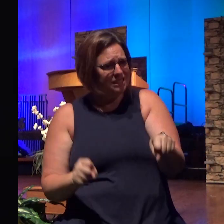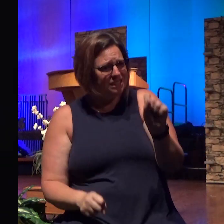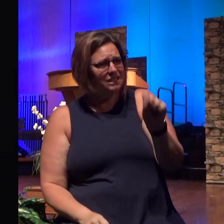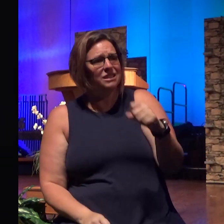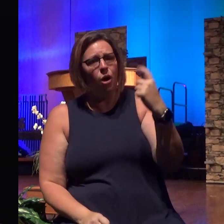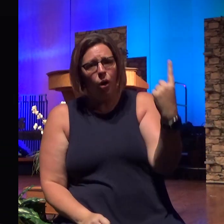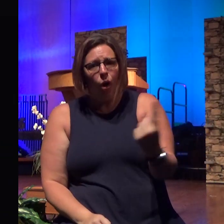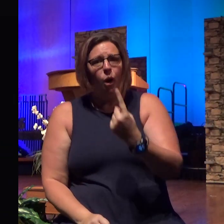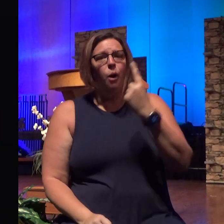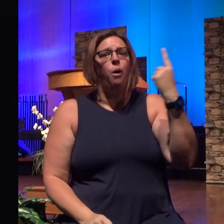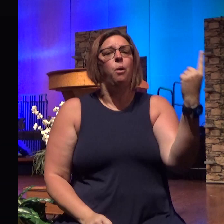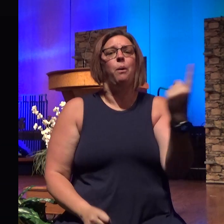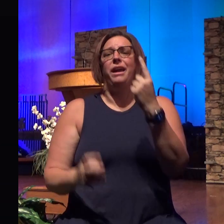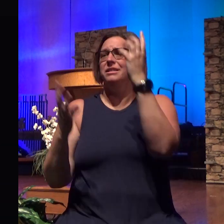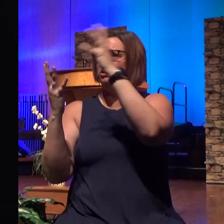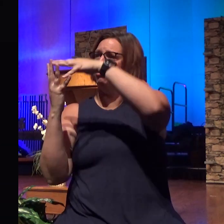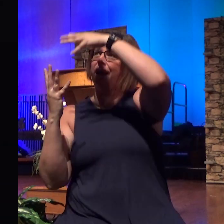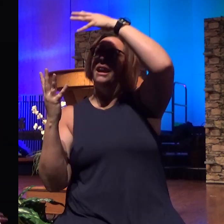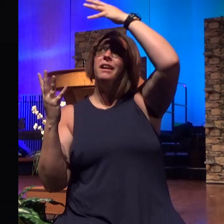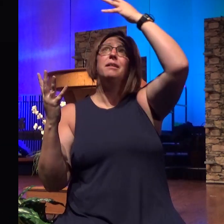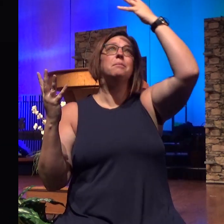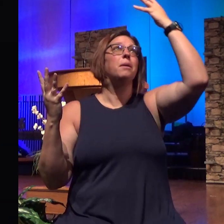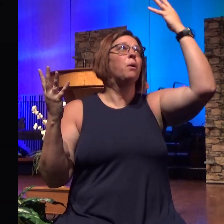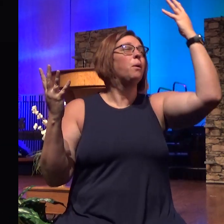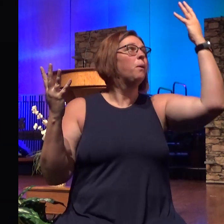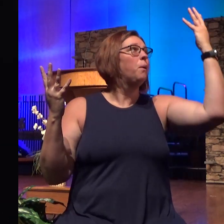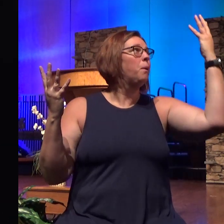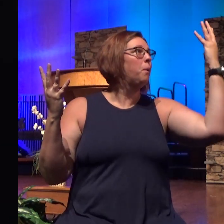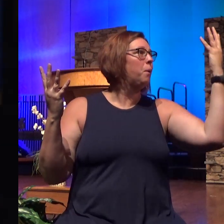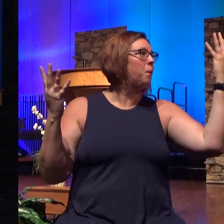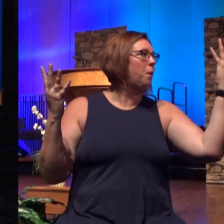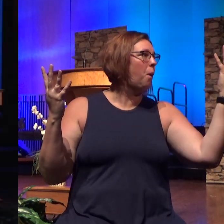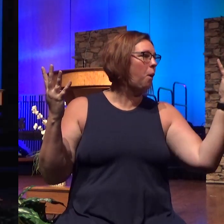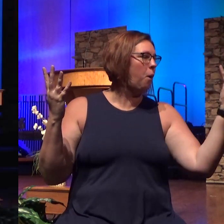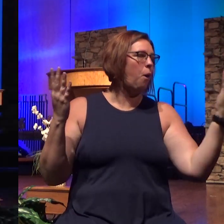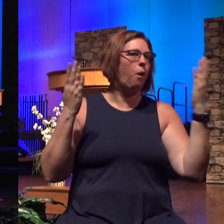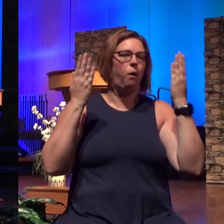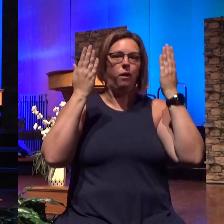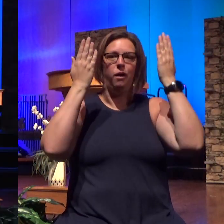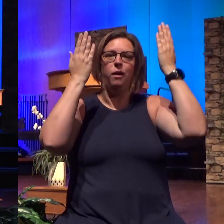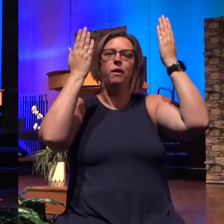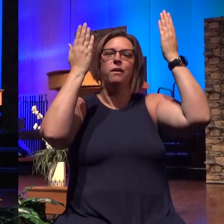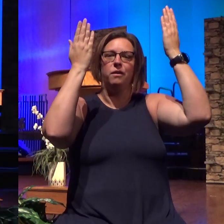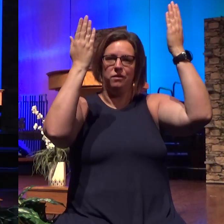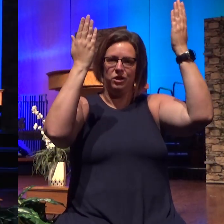there's always been a rainbow hanging over